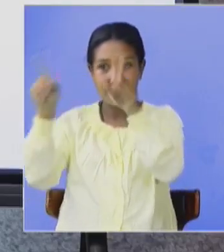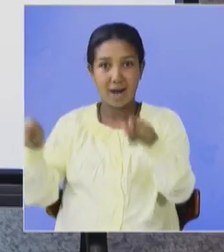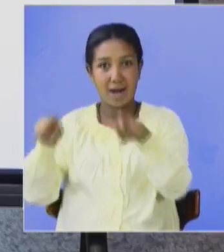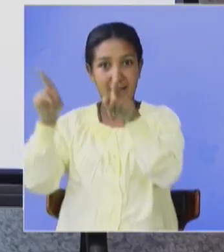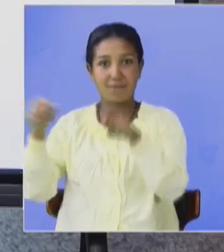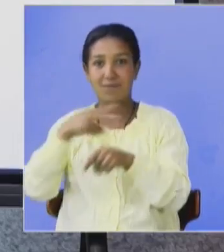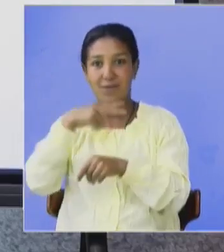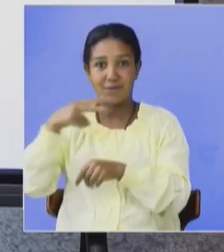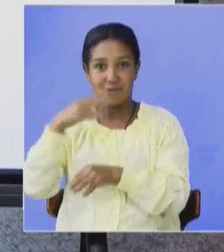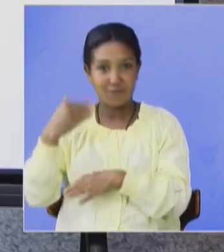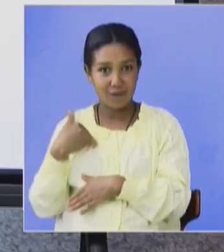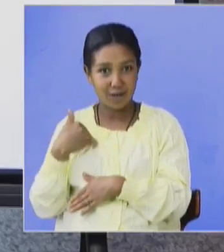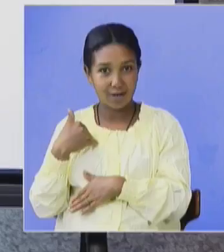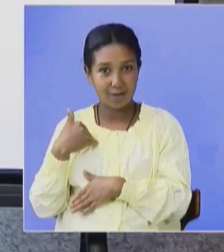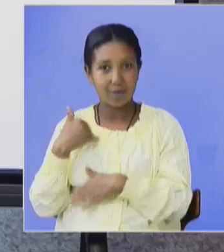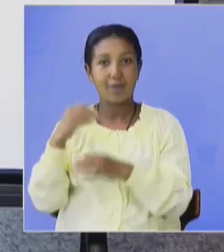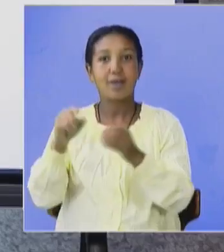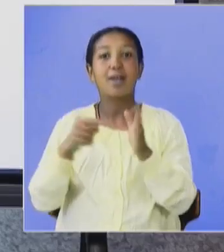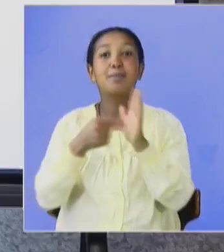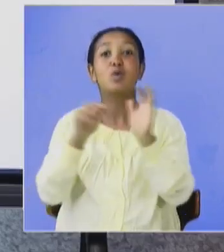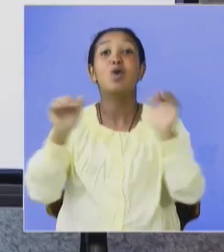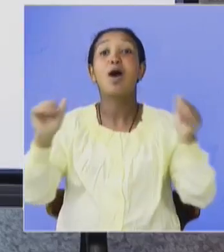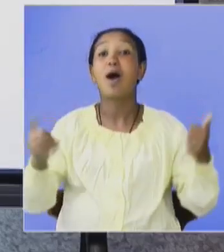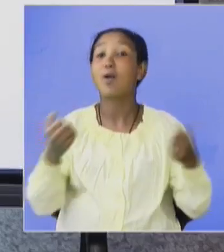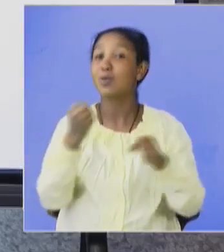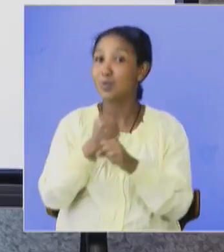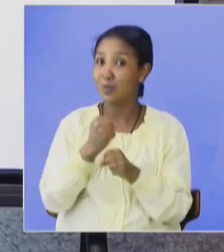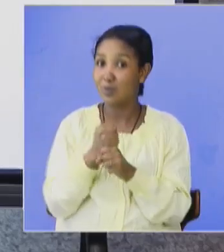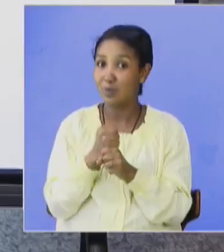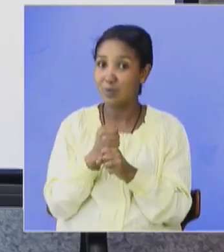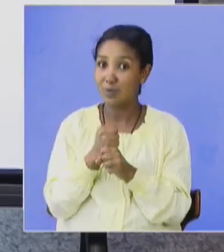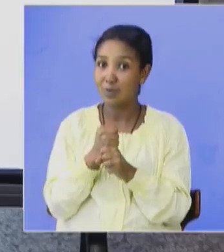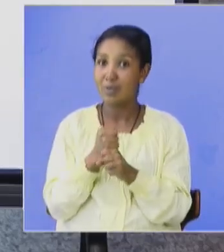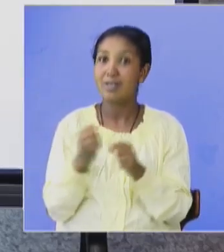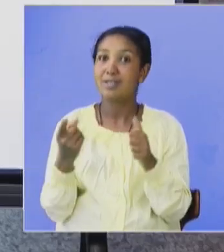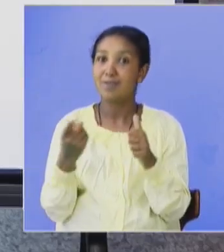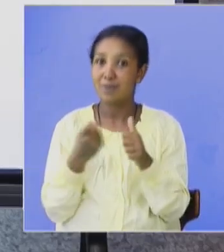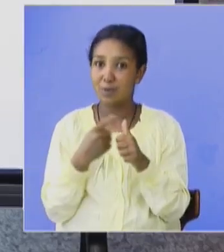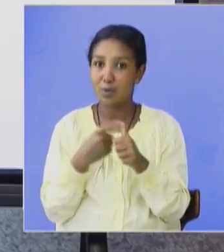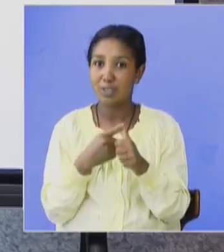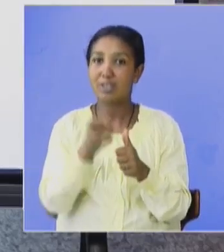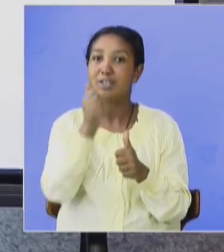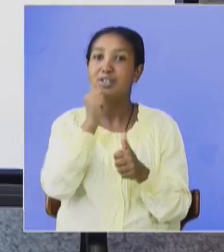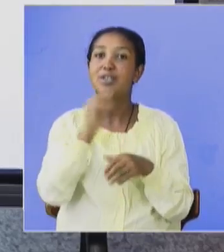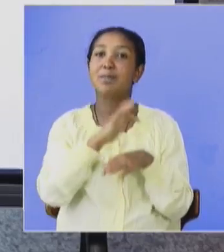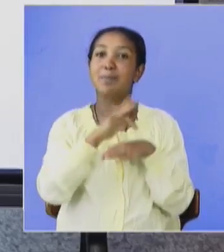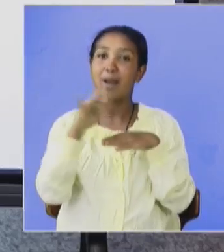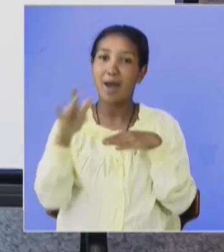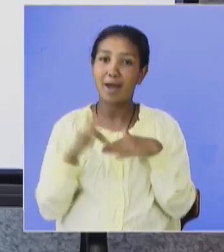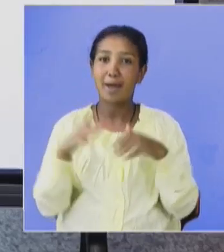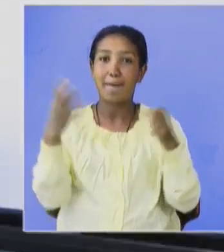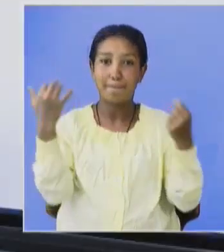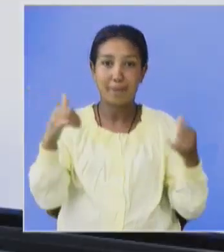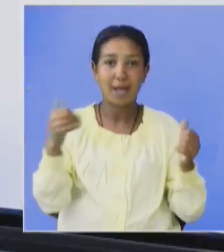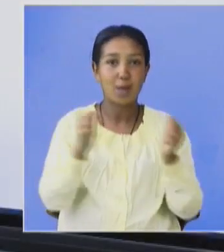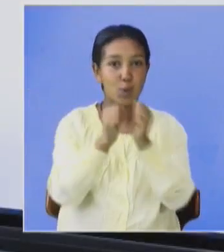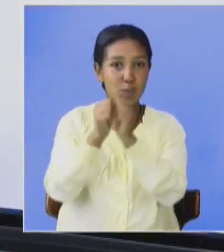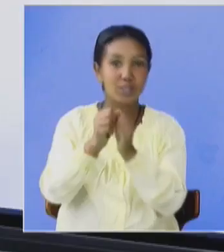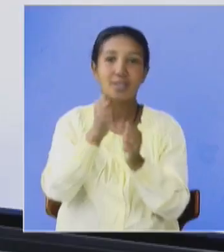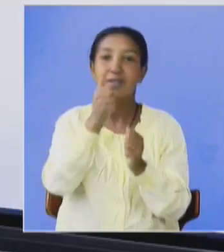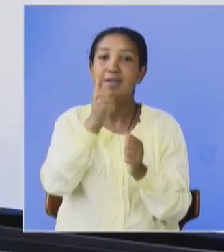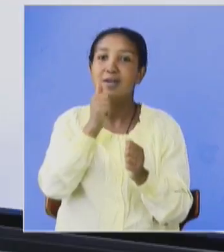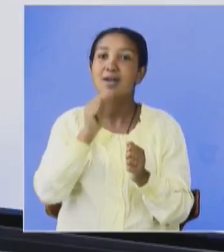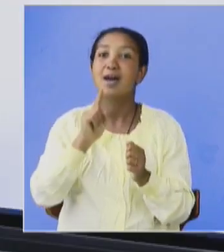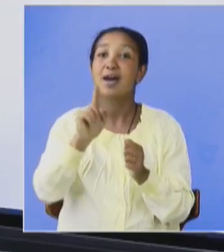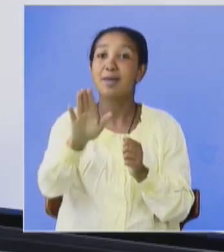a verb, so let me show you how you are going to do that. The first question, she blank play with her